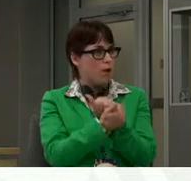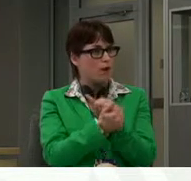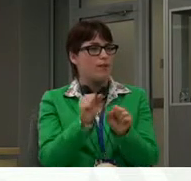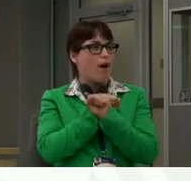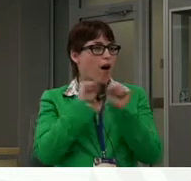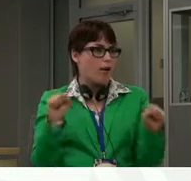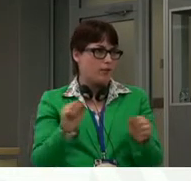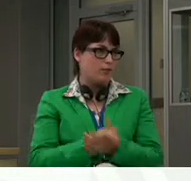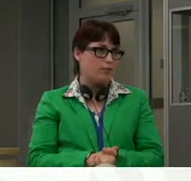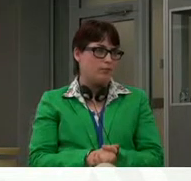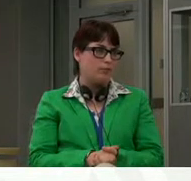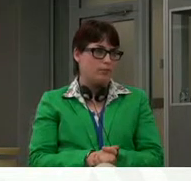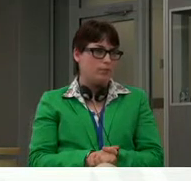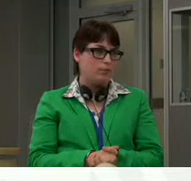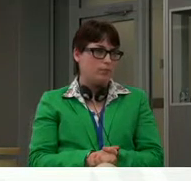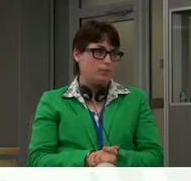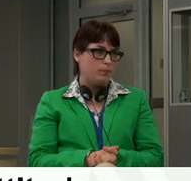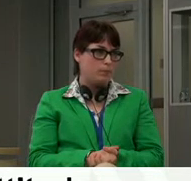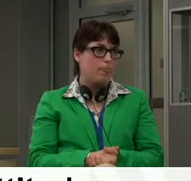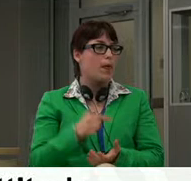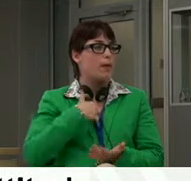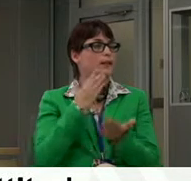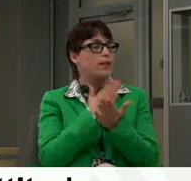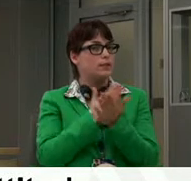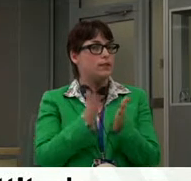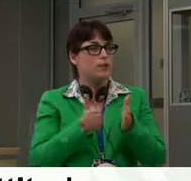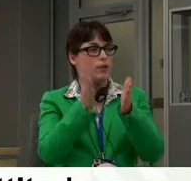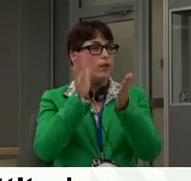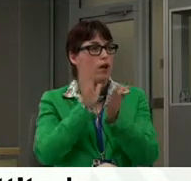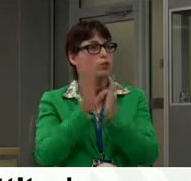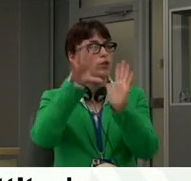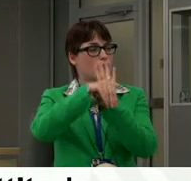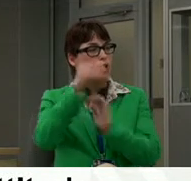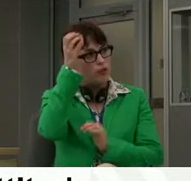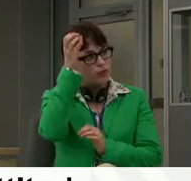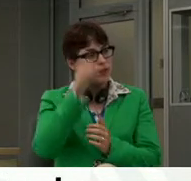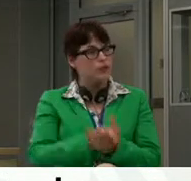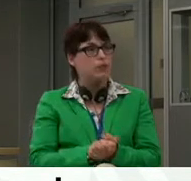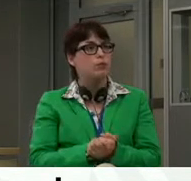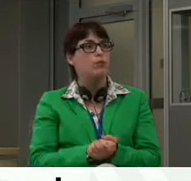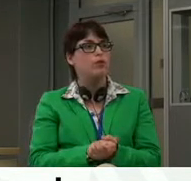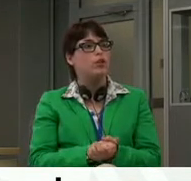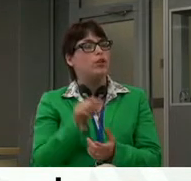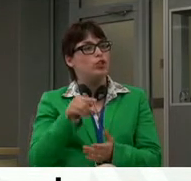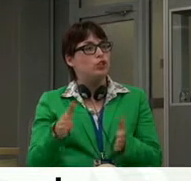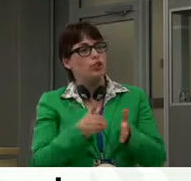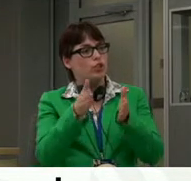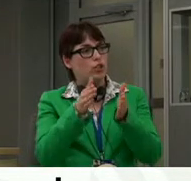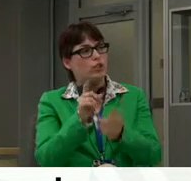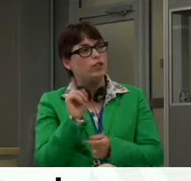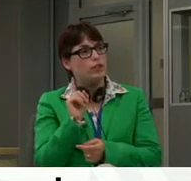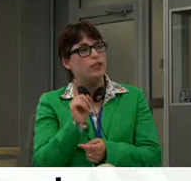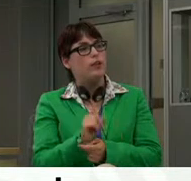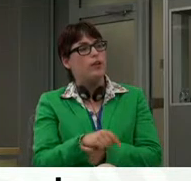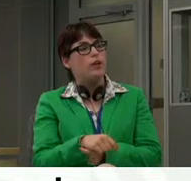the attitude of the society, and this is a long-term goal. We work so that we would achieve this inclusive